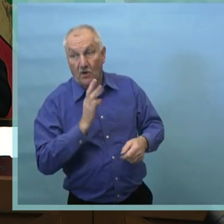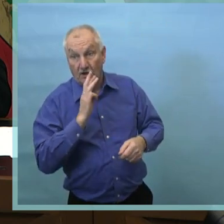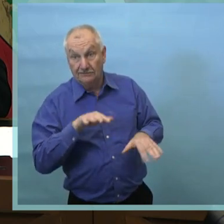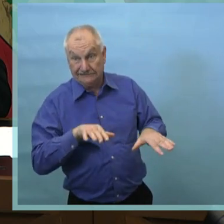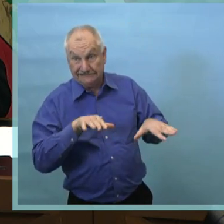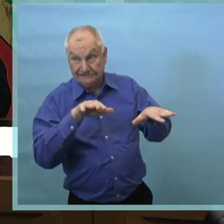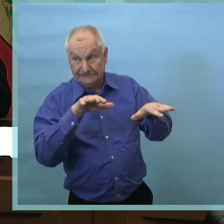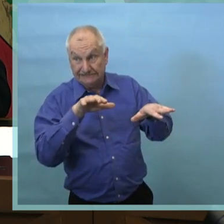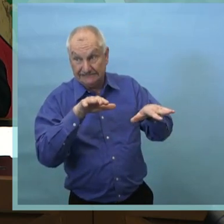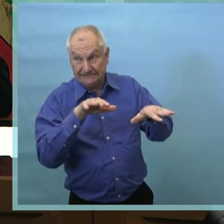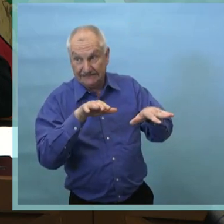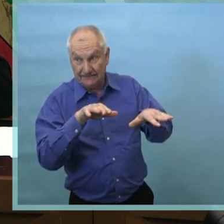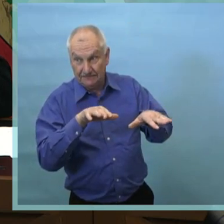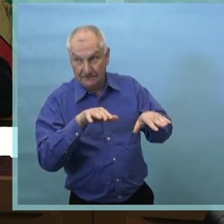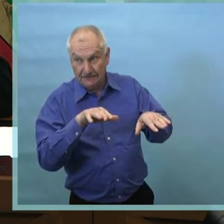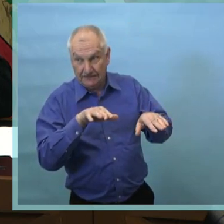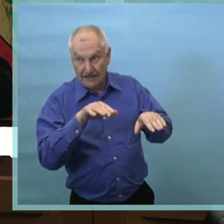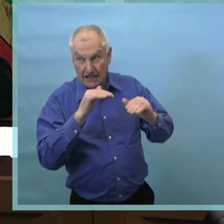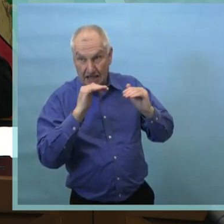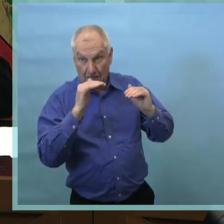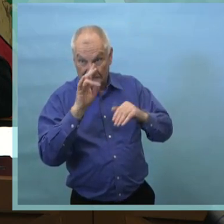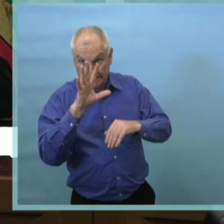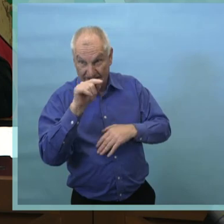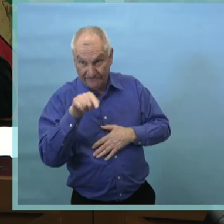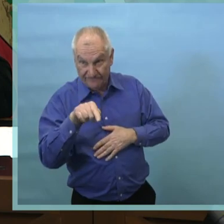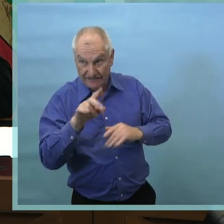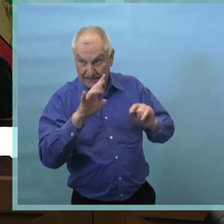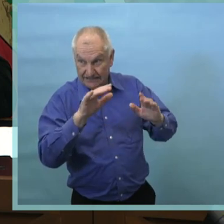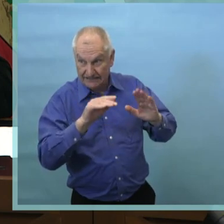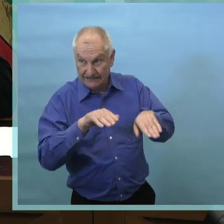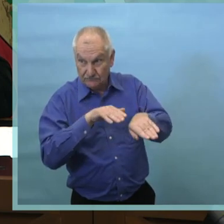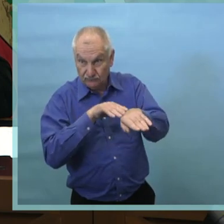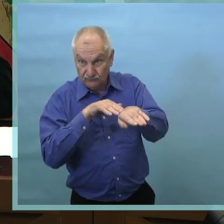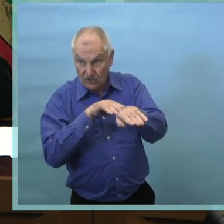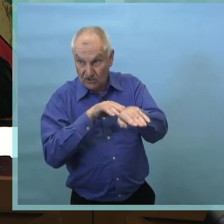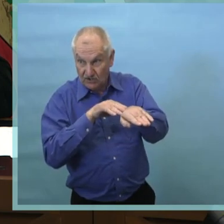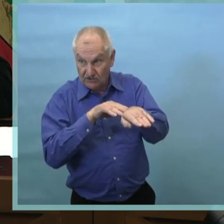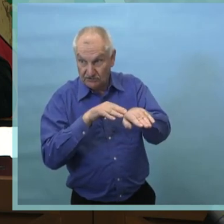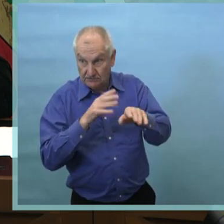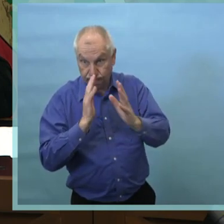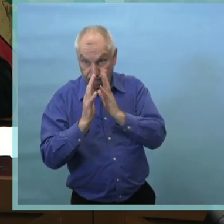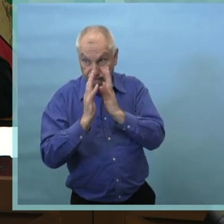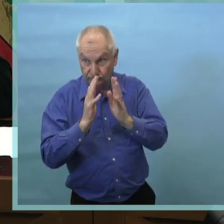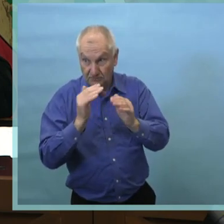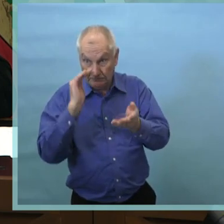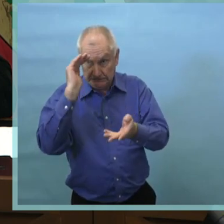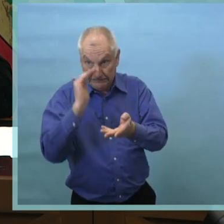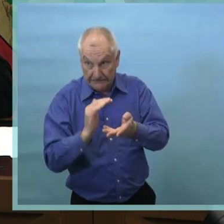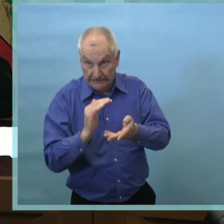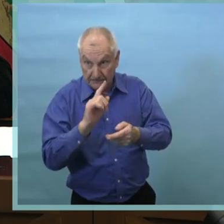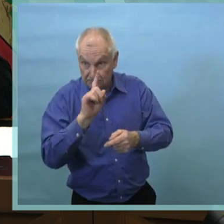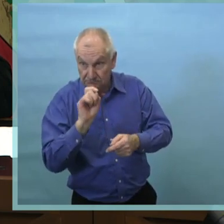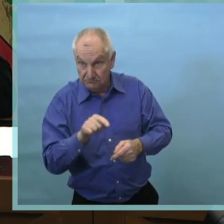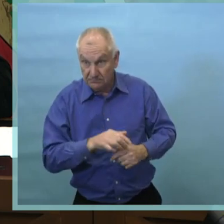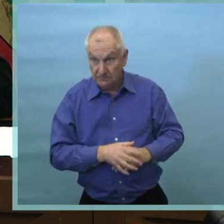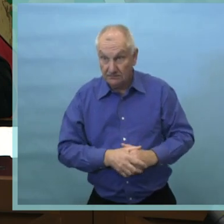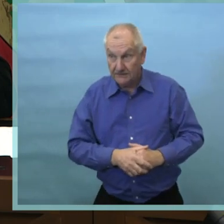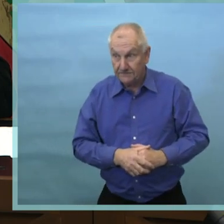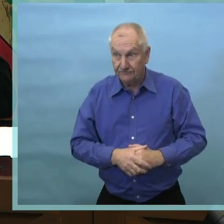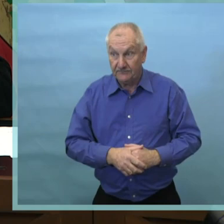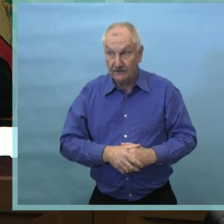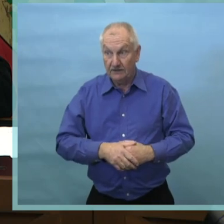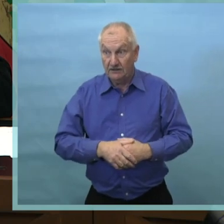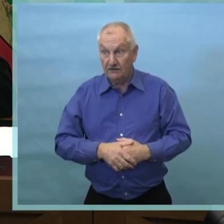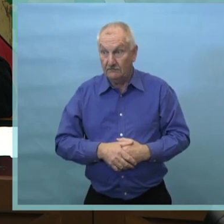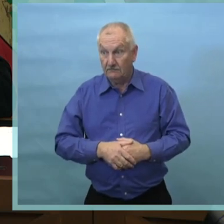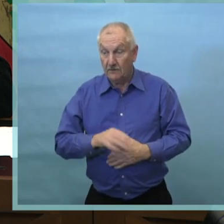75? It has to slow down when they get to the north side of Morris, and the reason for that is because